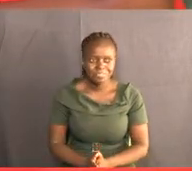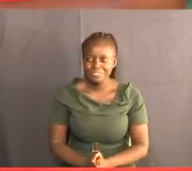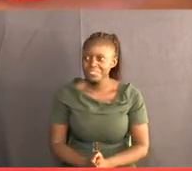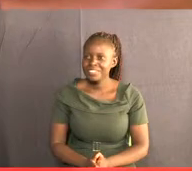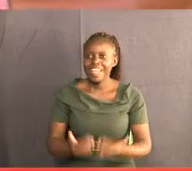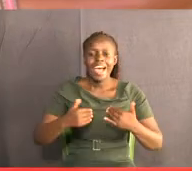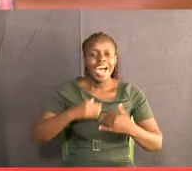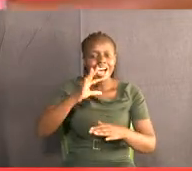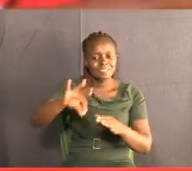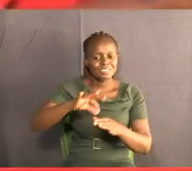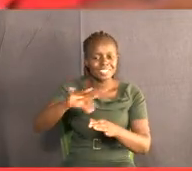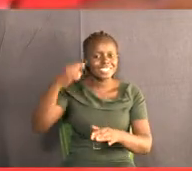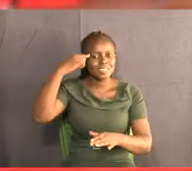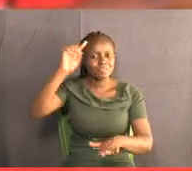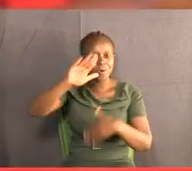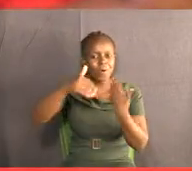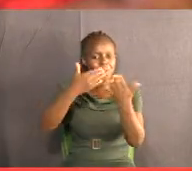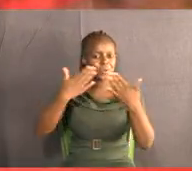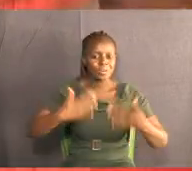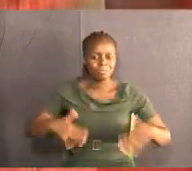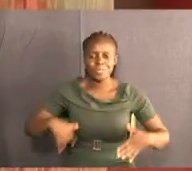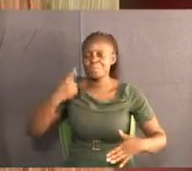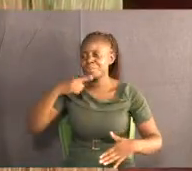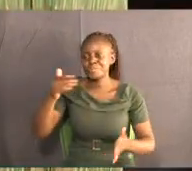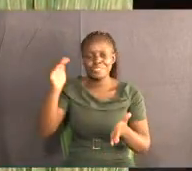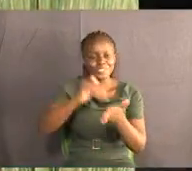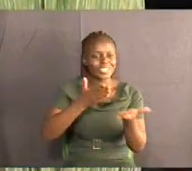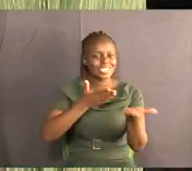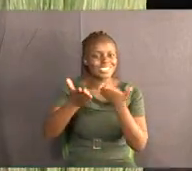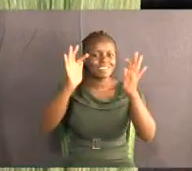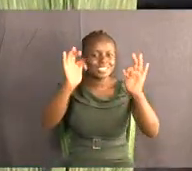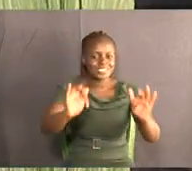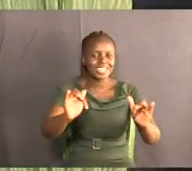there's tea for everybody else who joined service today.